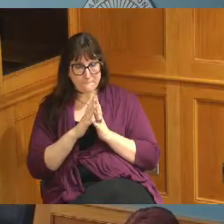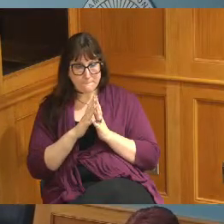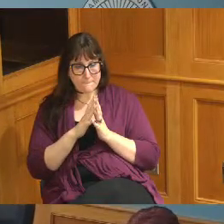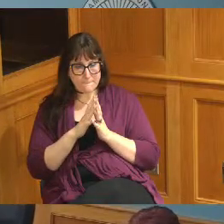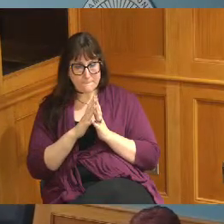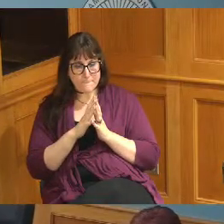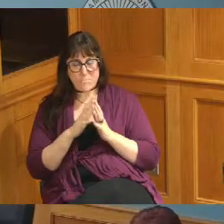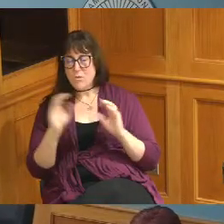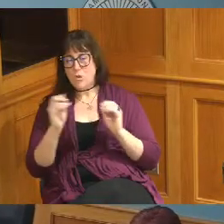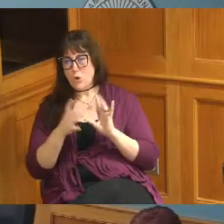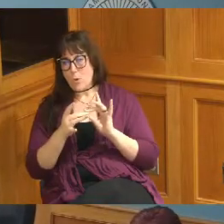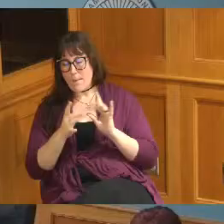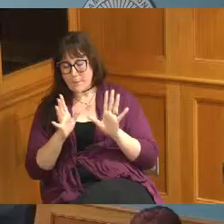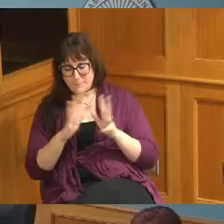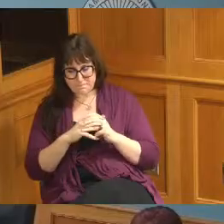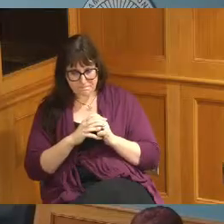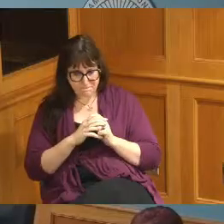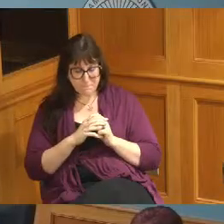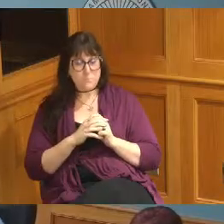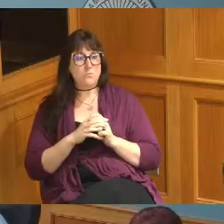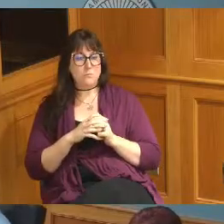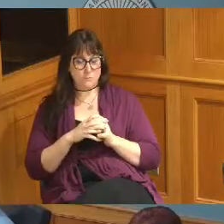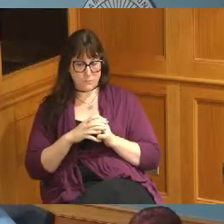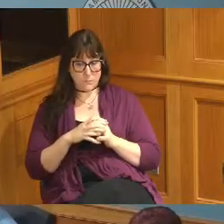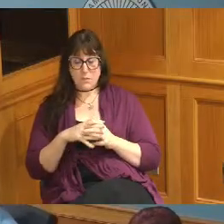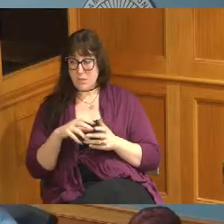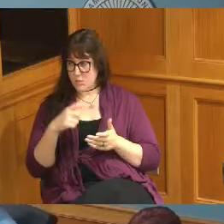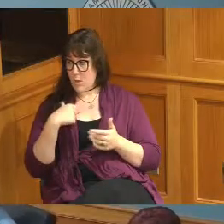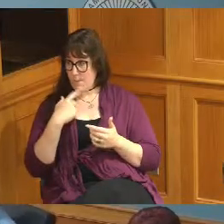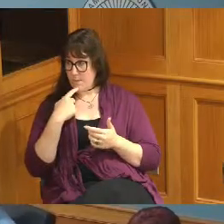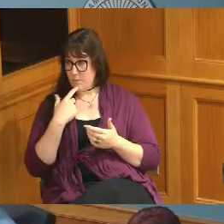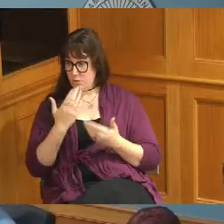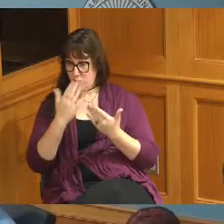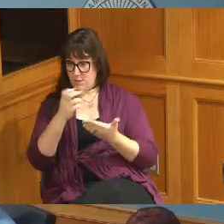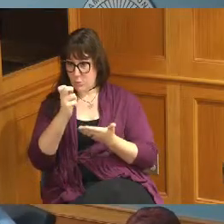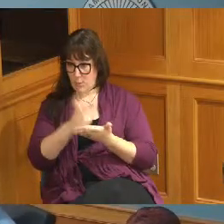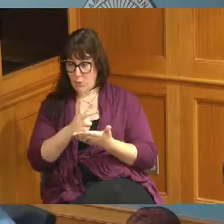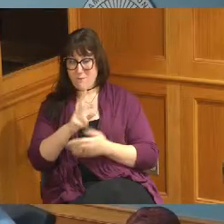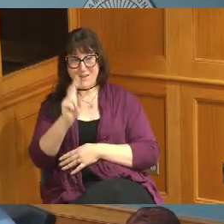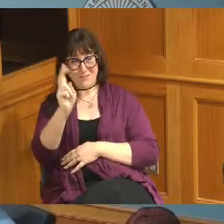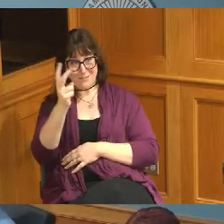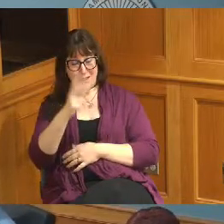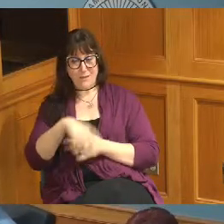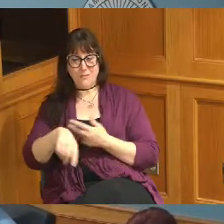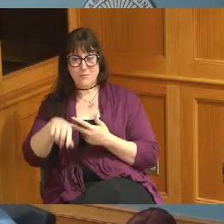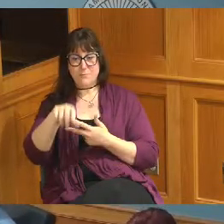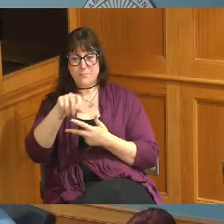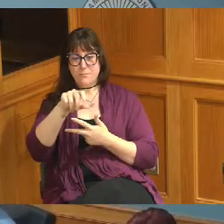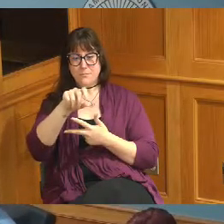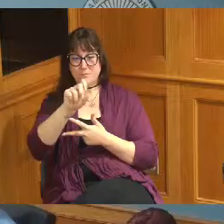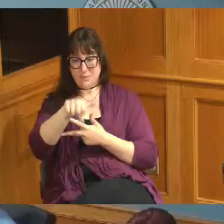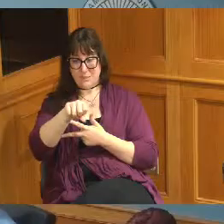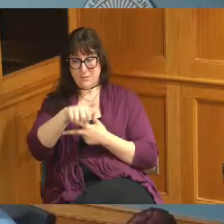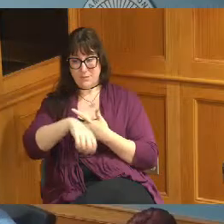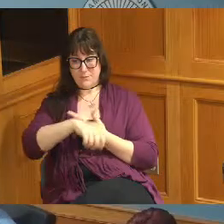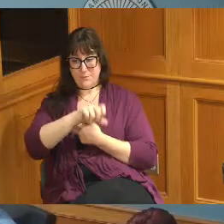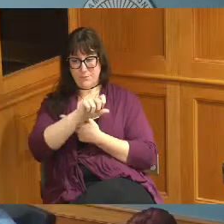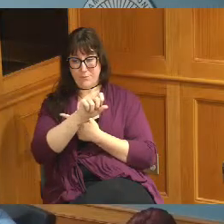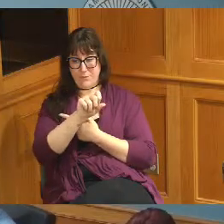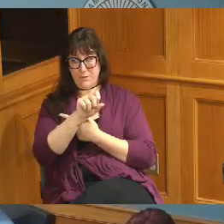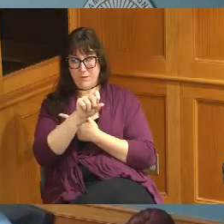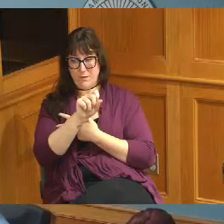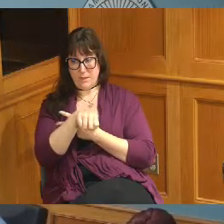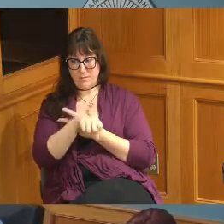Yes, no problem. Okay, I'm going to move to that we approve of by leave number 4. Second. Commissioner Dreehouse? Yes? Commissioner